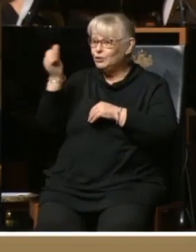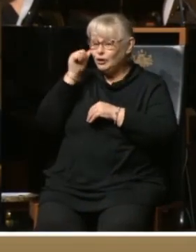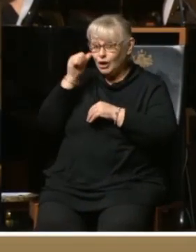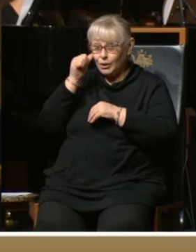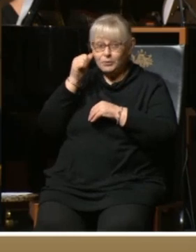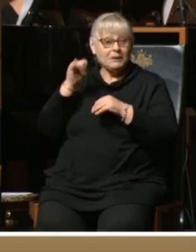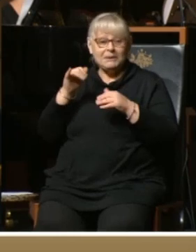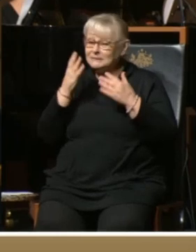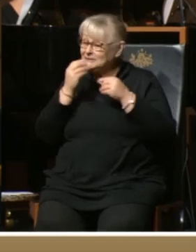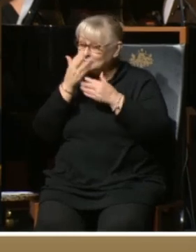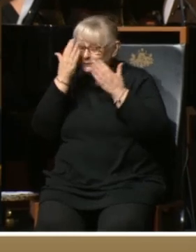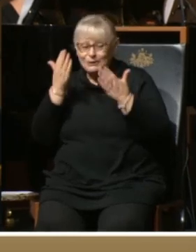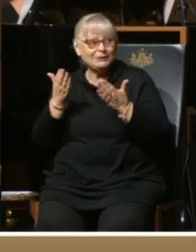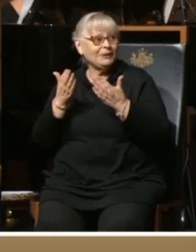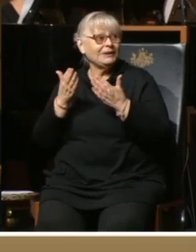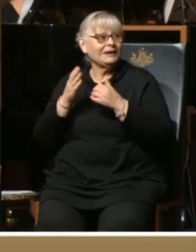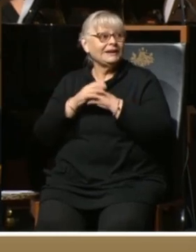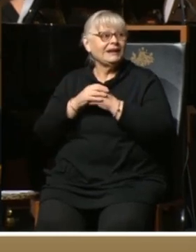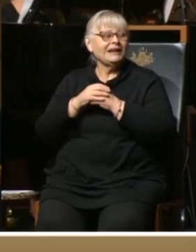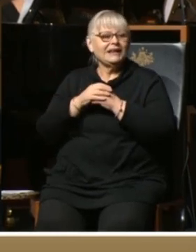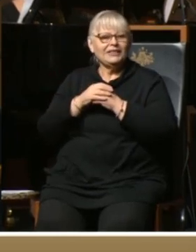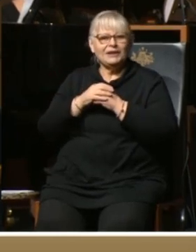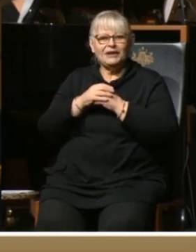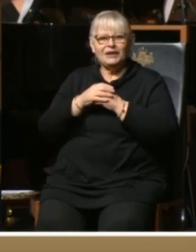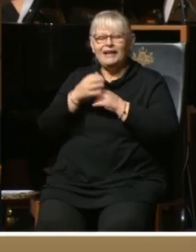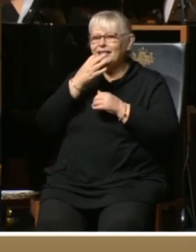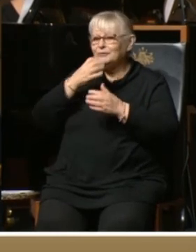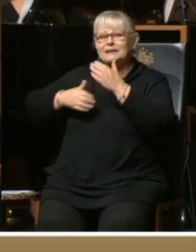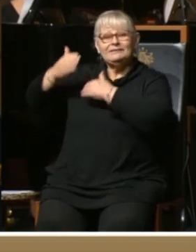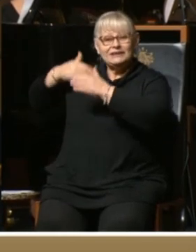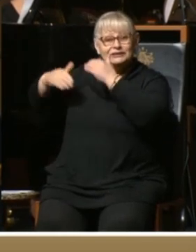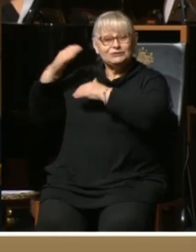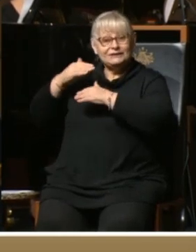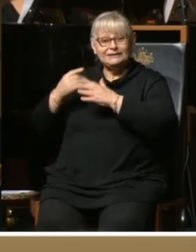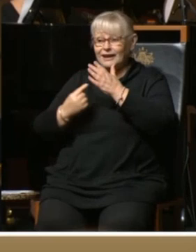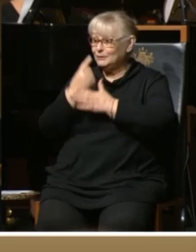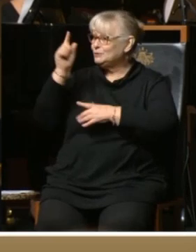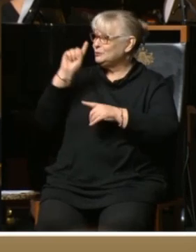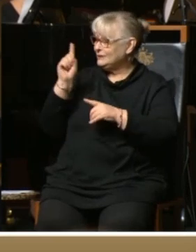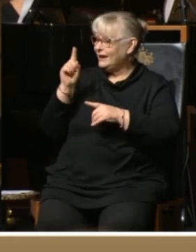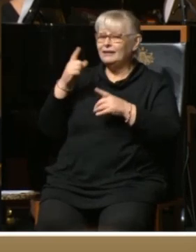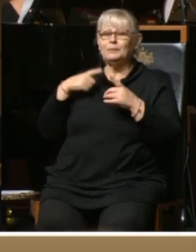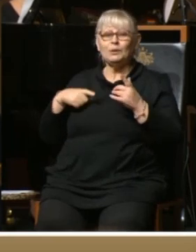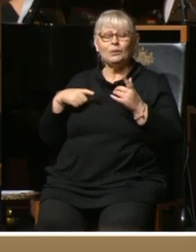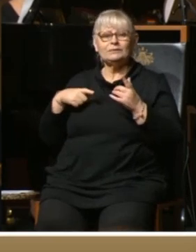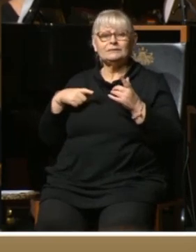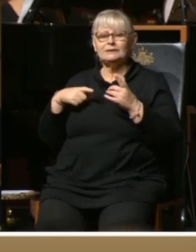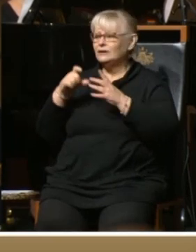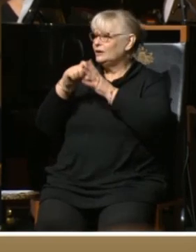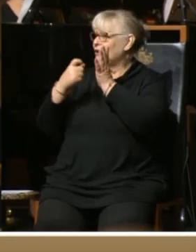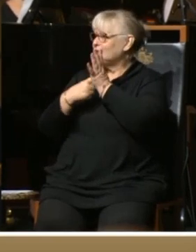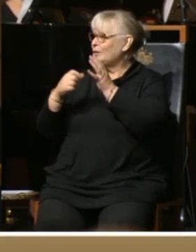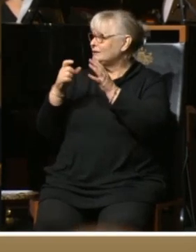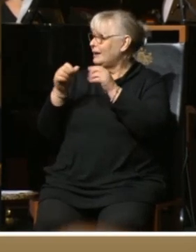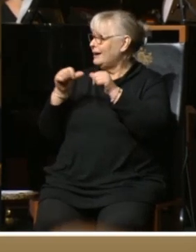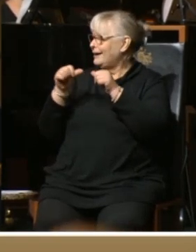will not, that a little bit of history has played out here today as well, because Dr. Auntie Matilda